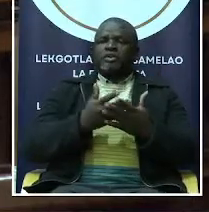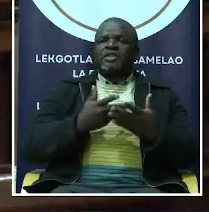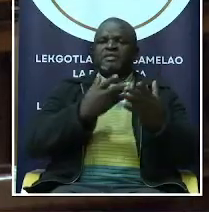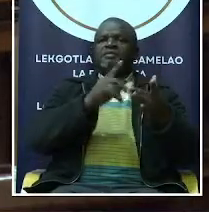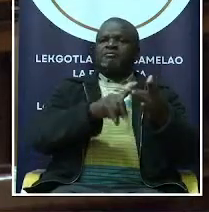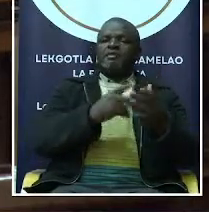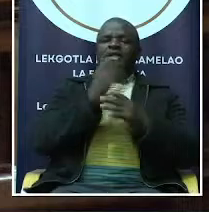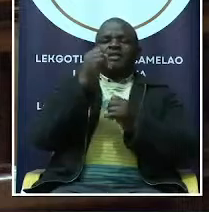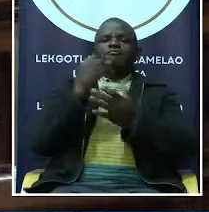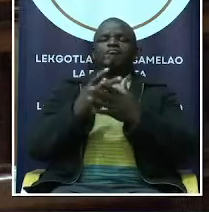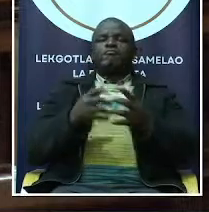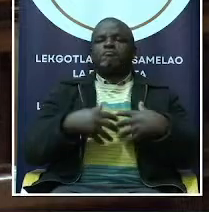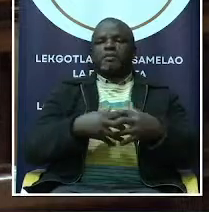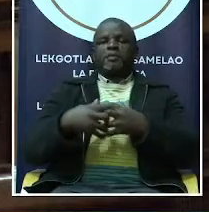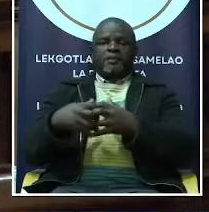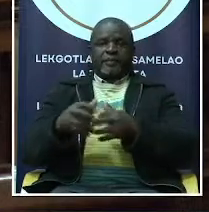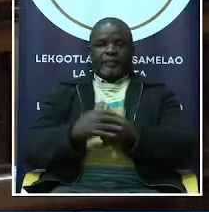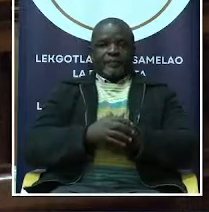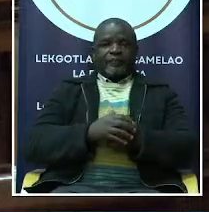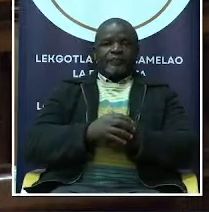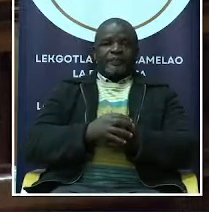industries.